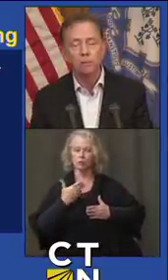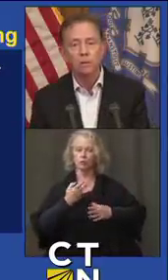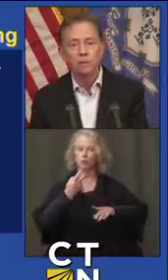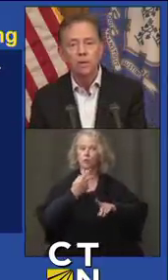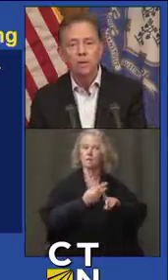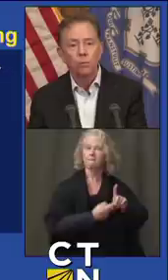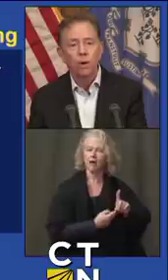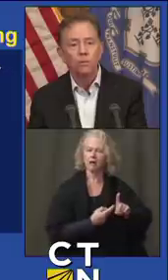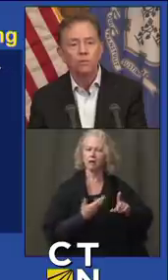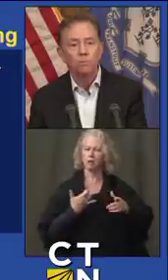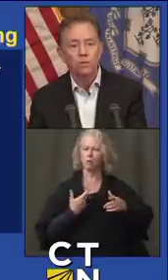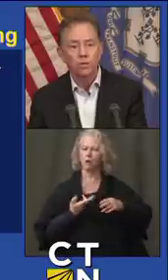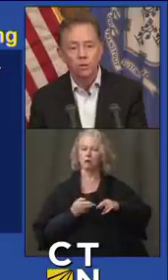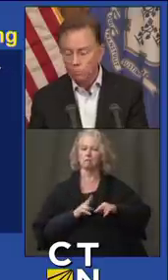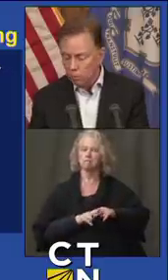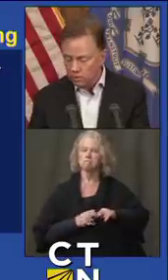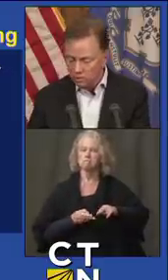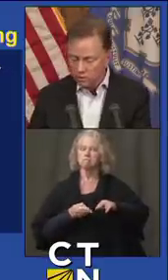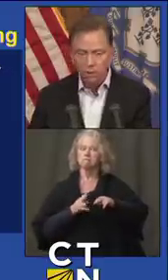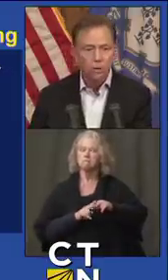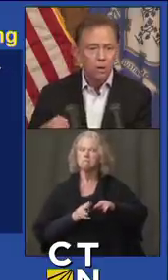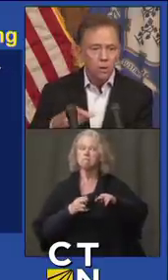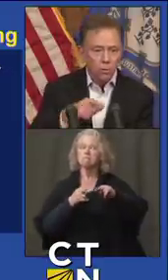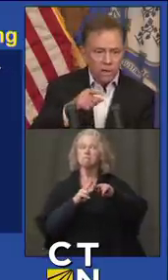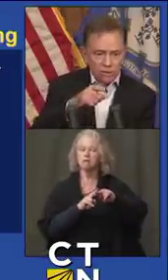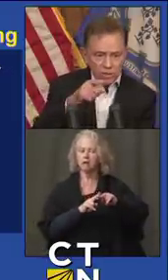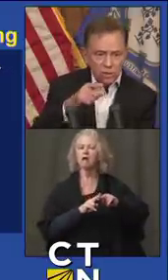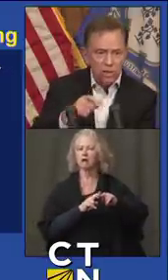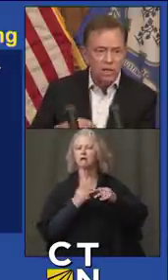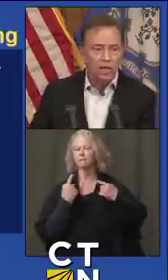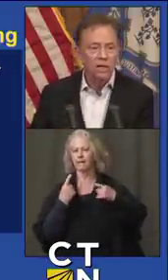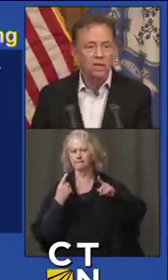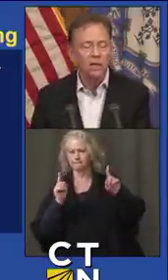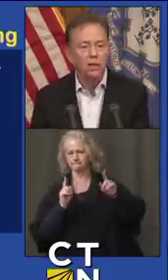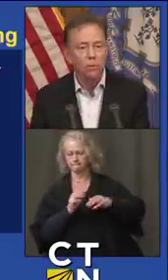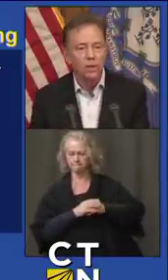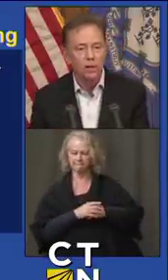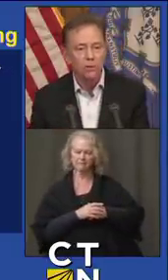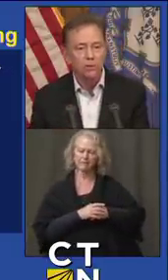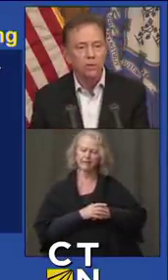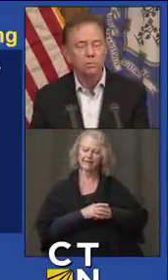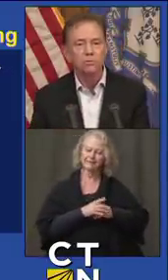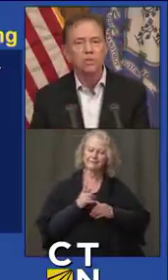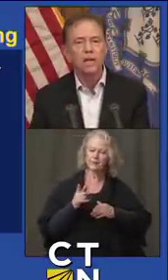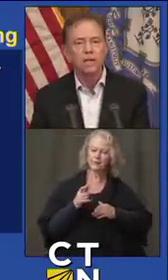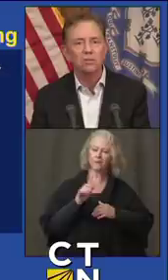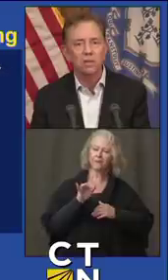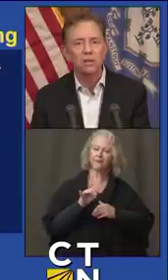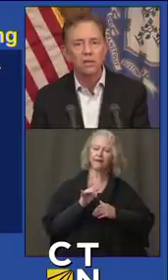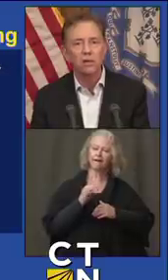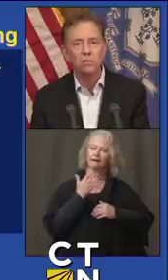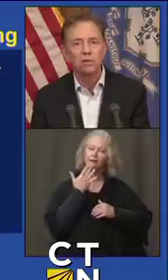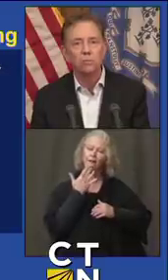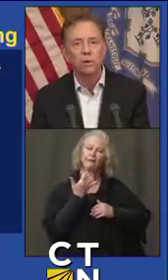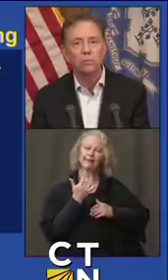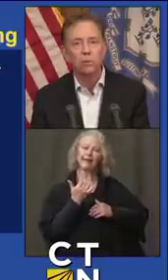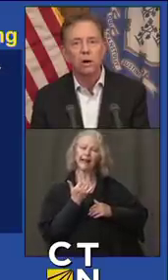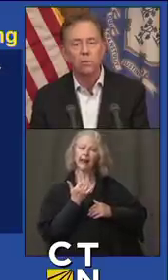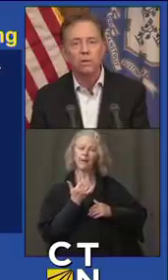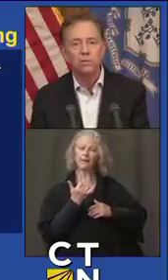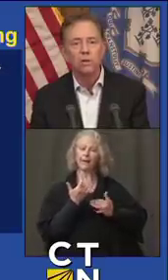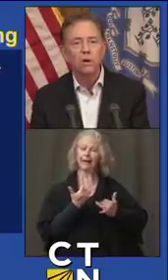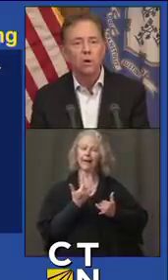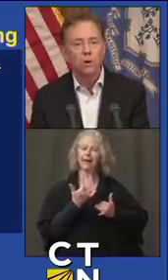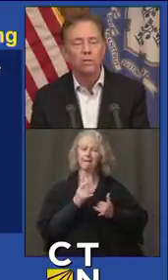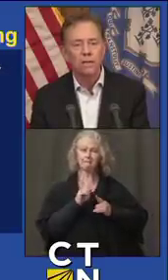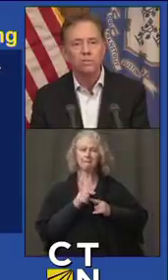up the way we said was so important. So while it's still a little yellowy there in terms of status, I think you're going to see real